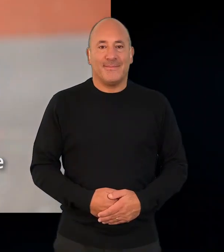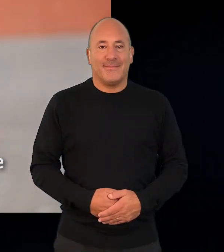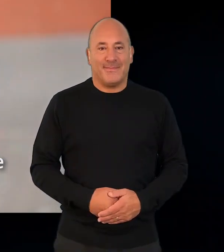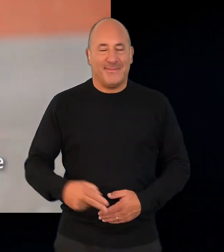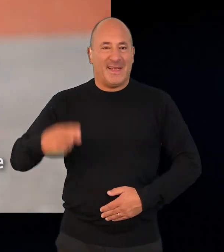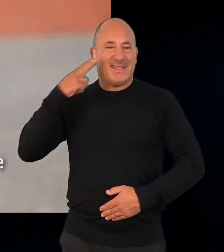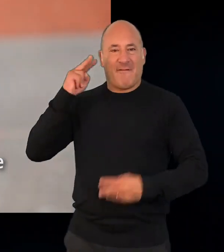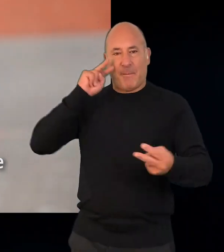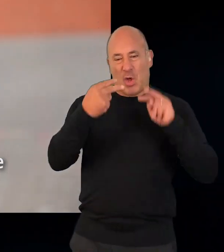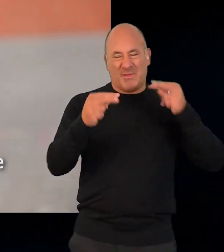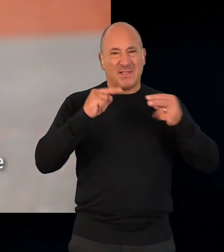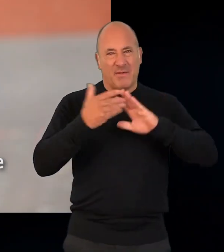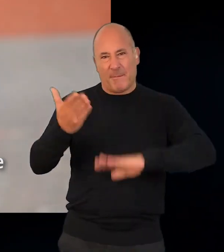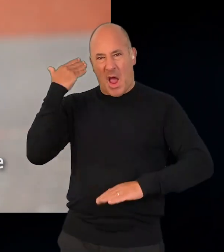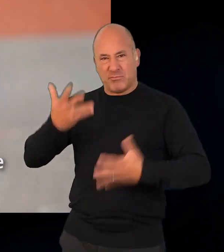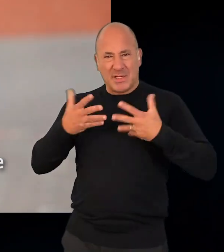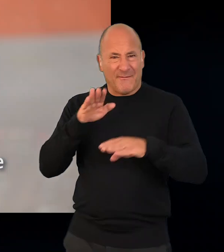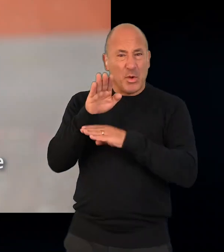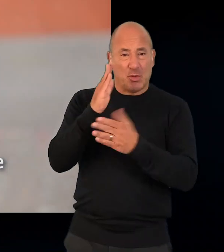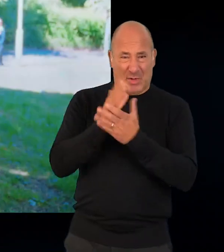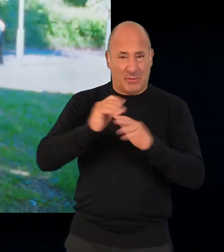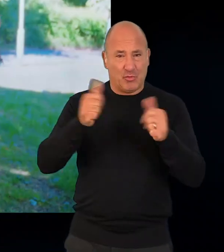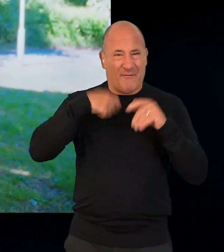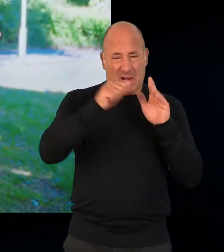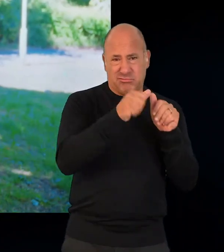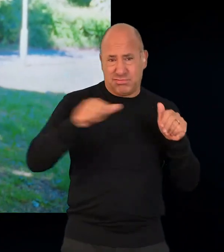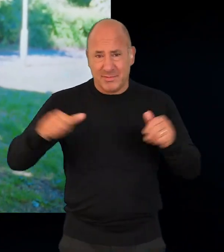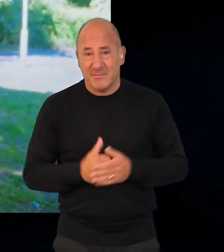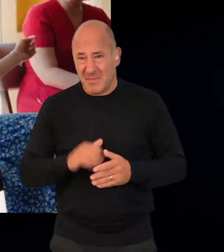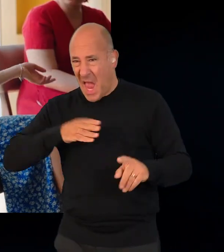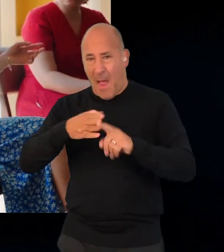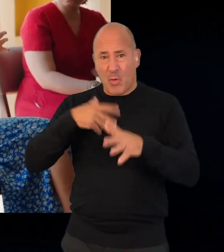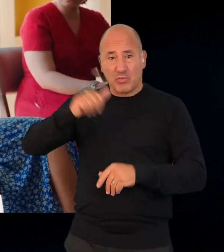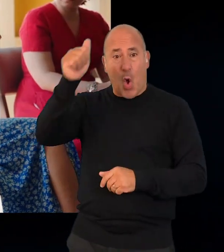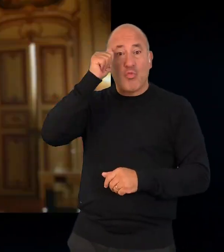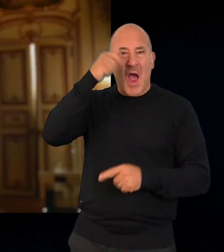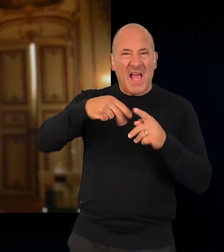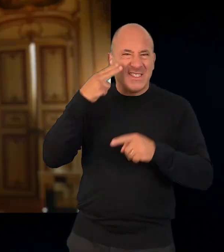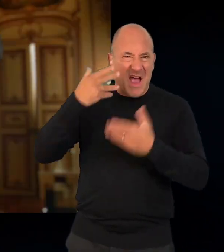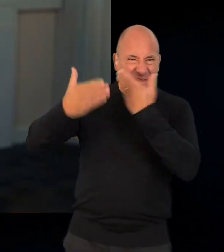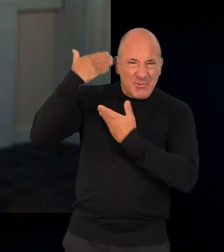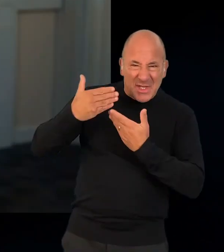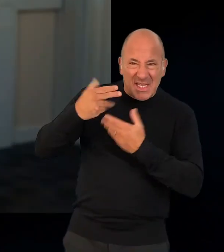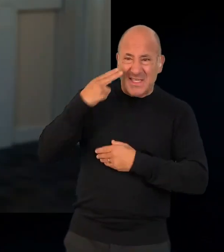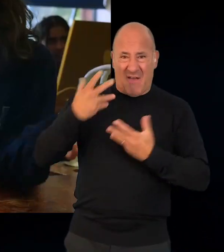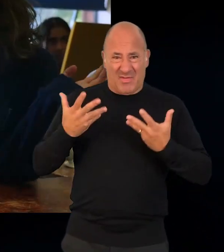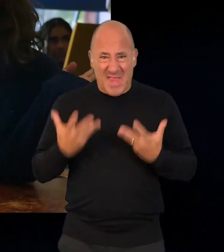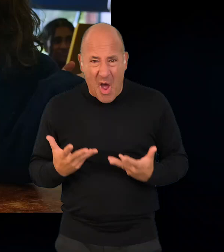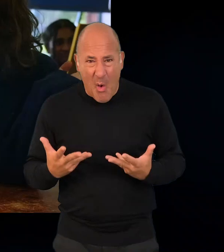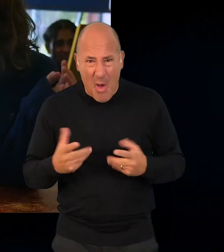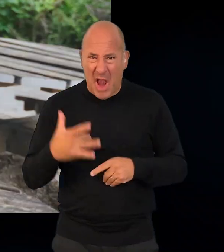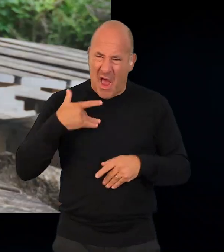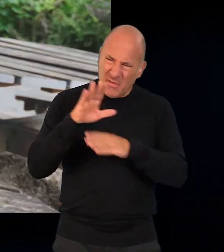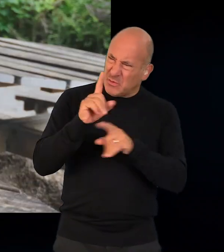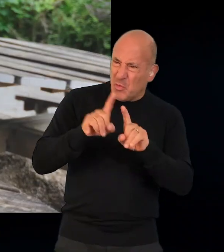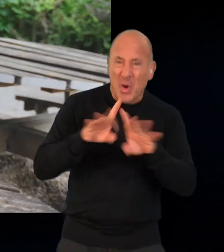Deaf Perspectives Past, Present and Future is a series of short films. They aim to raise awareness of what it's like to be deaf historically, what it's like to be deaf